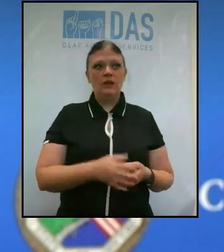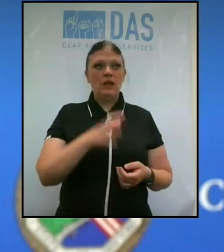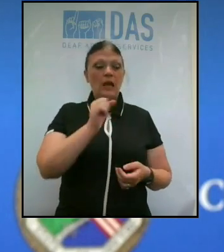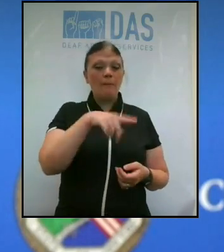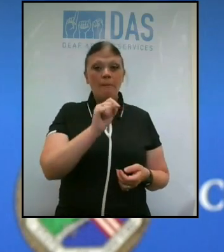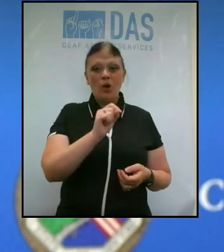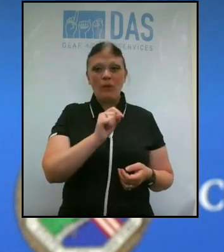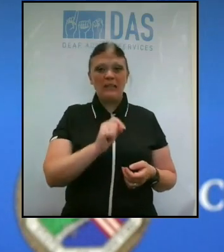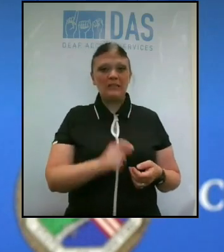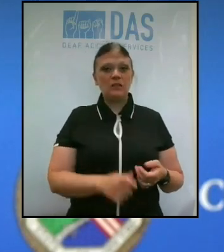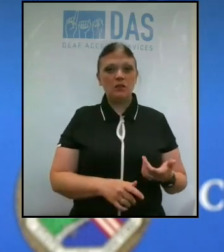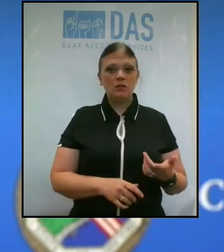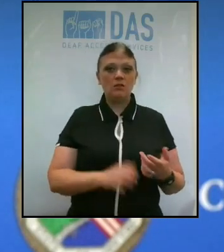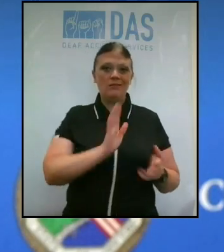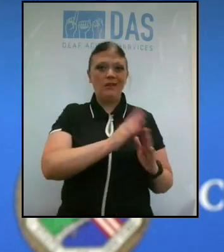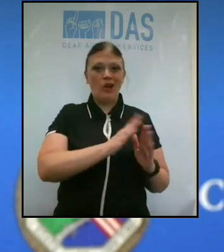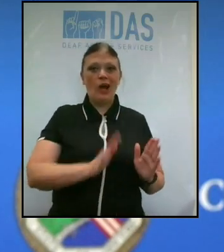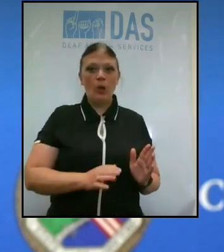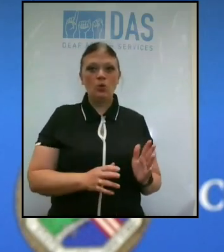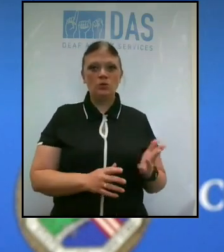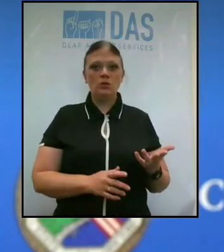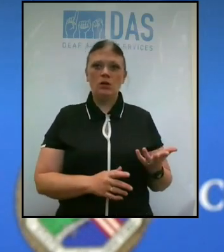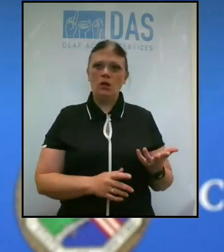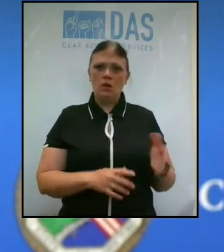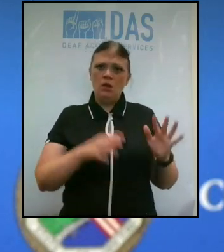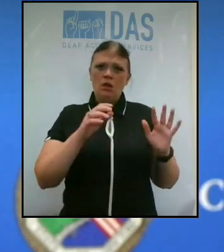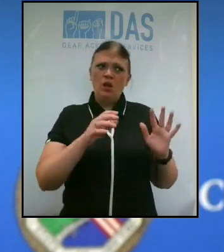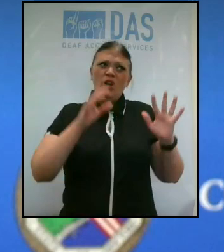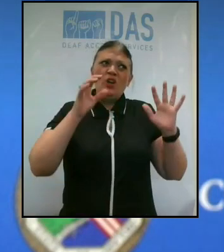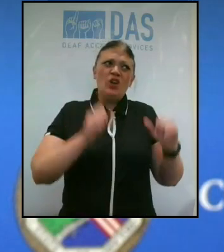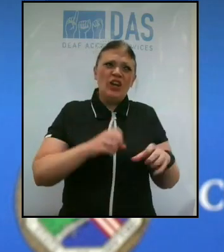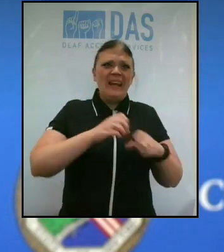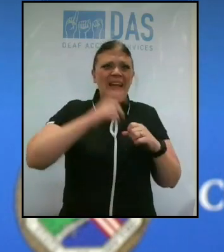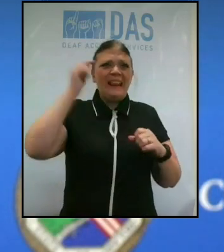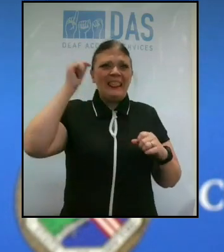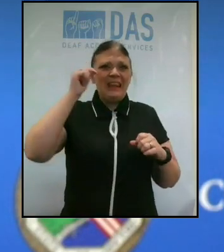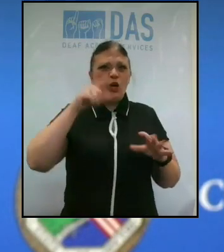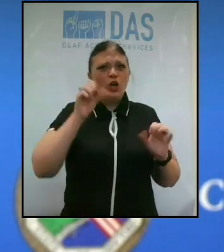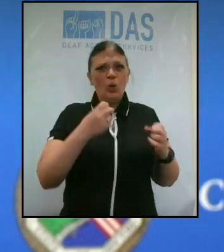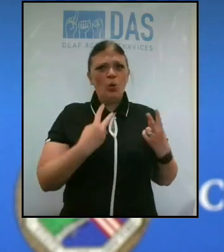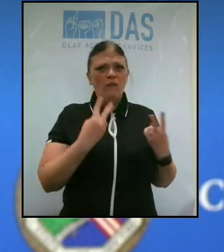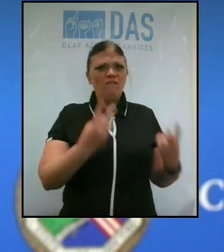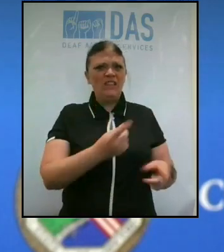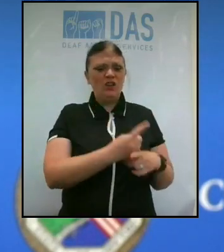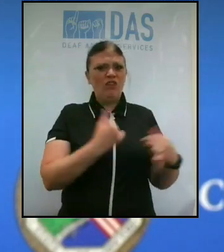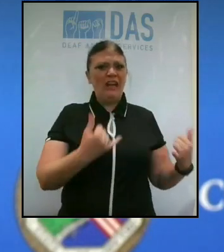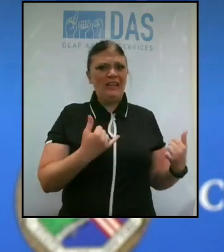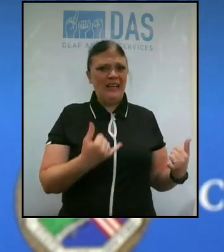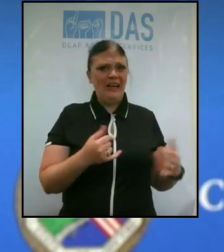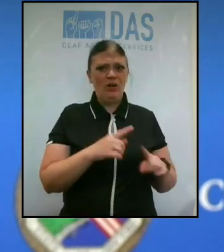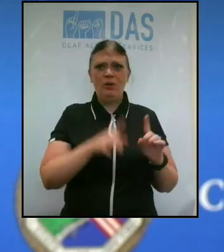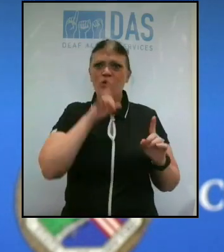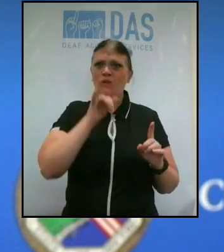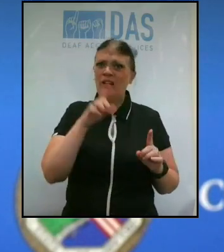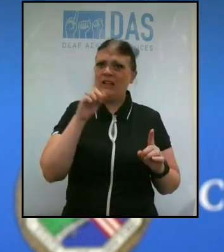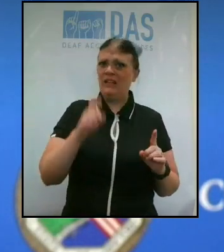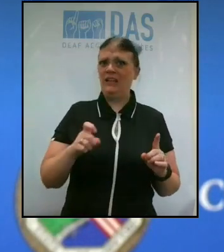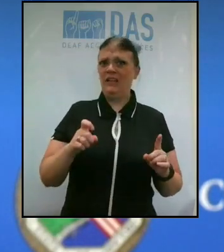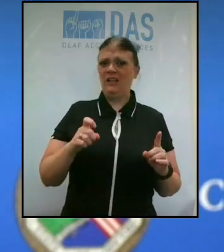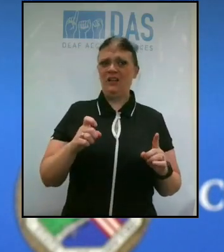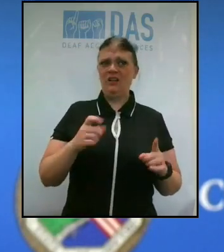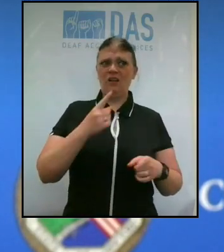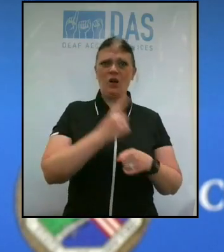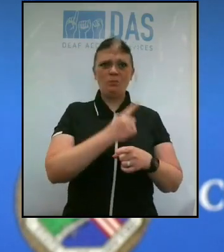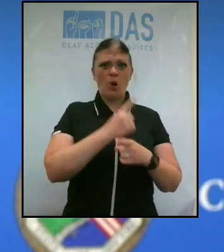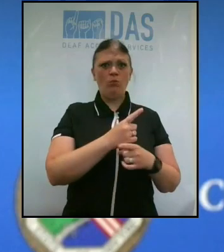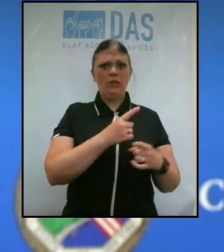apartment complex, or their house, I mean, you could theoretically go visit your loved one right now, but you really need to take